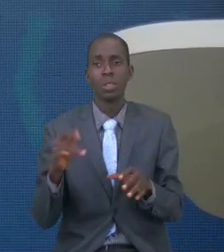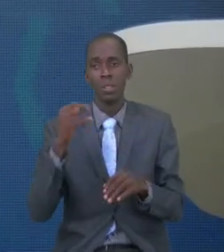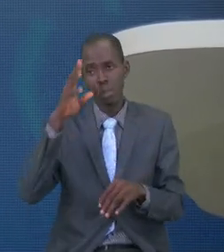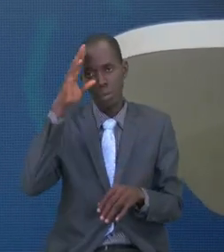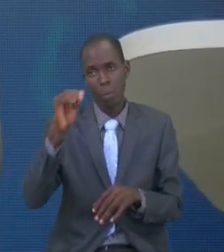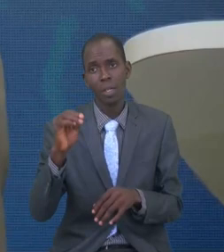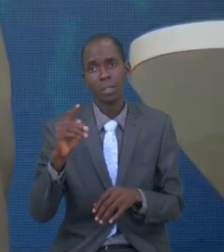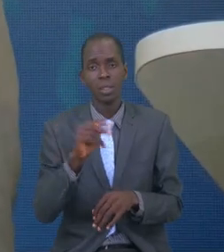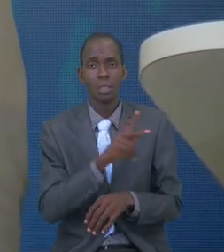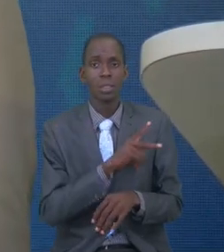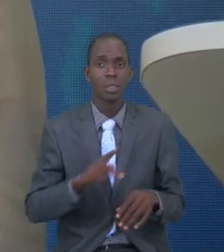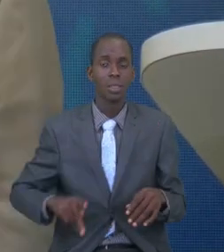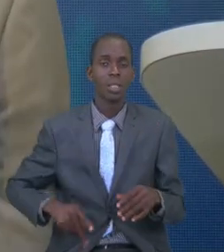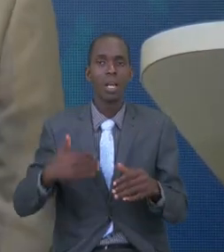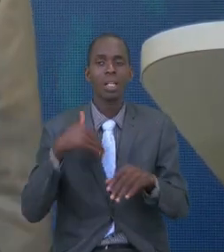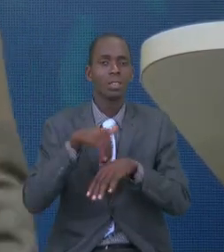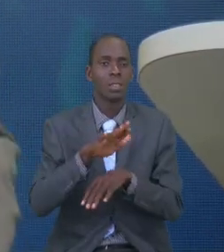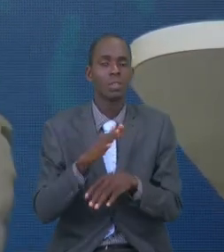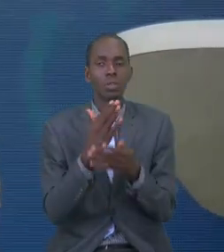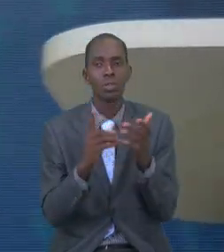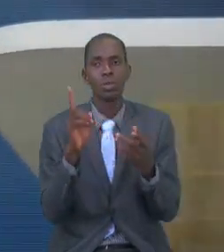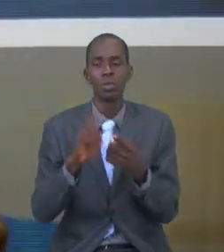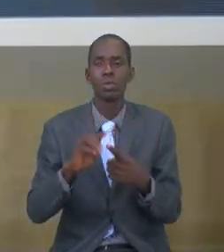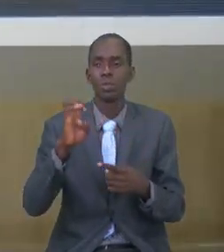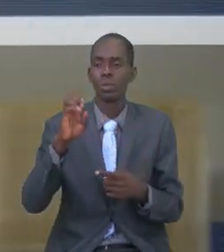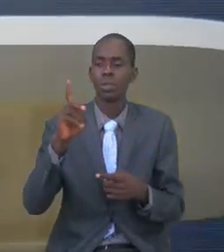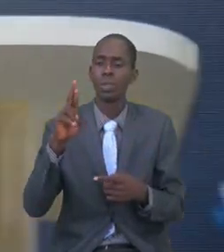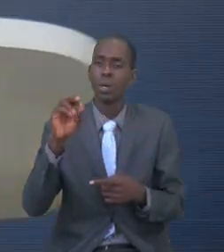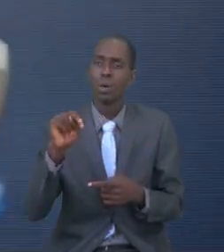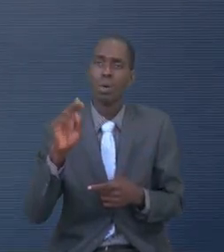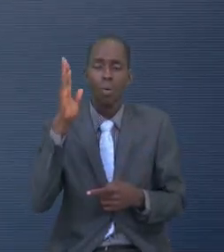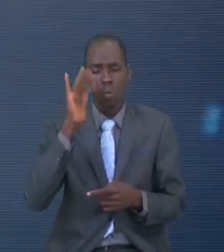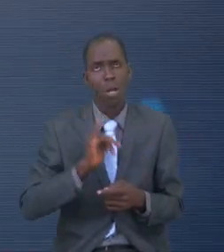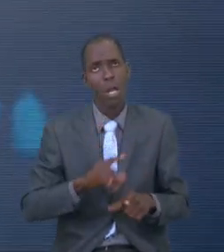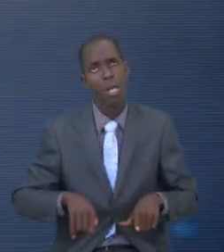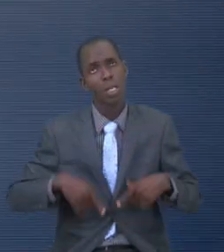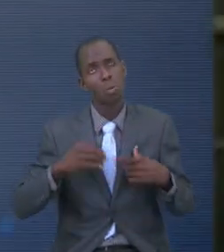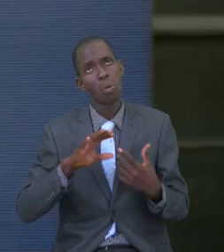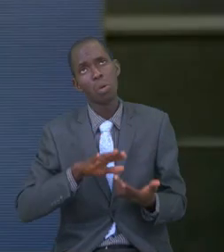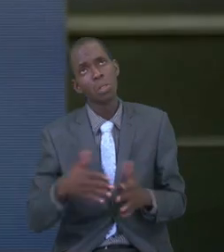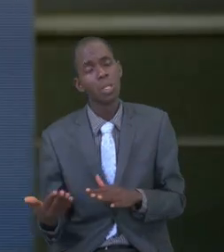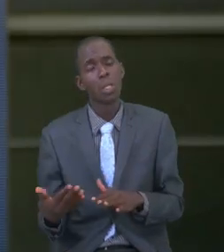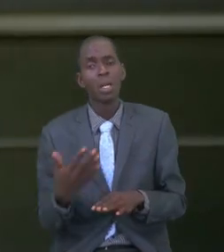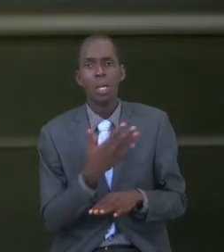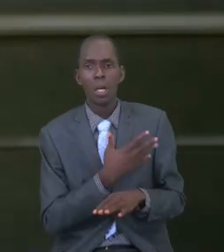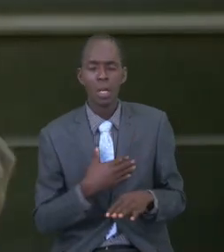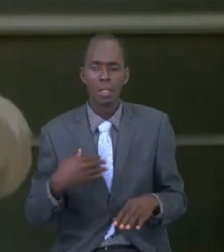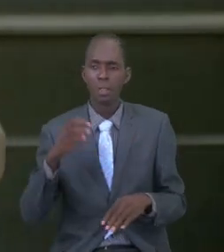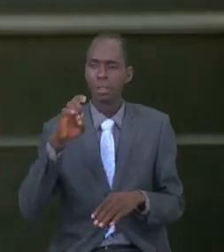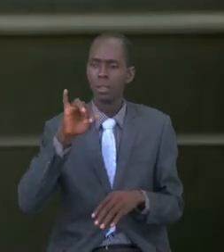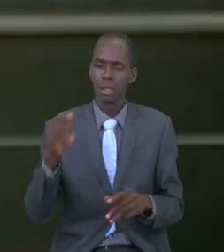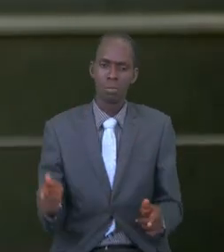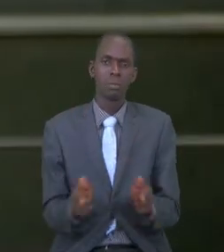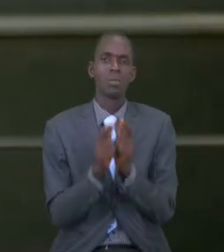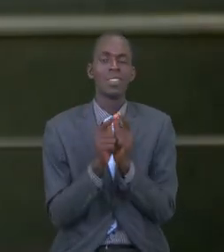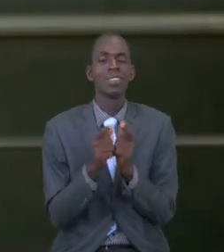the God Ekron of Ekron. Will I live? Will I die? And then God said, Elijah, ministry